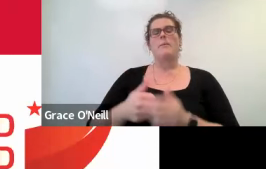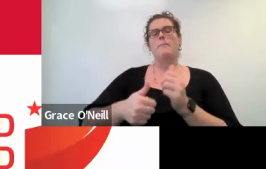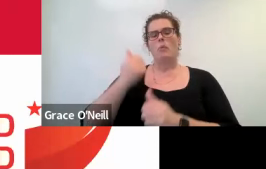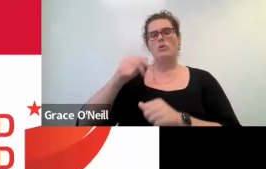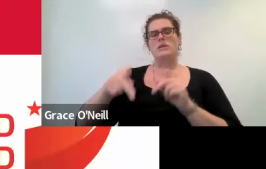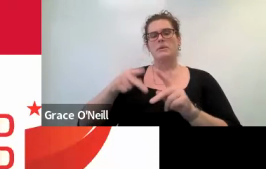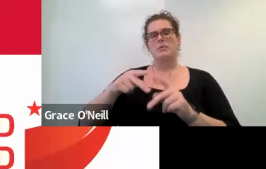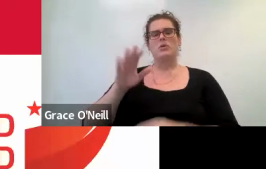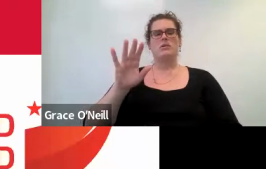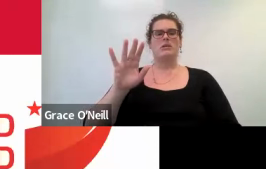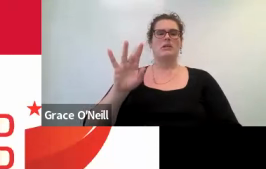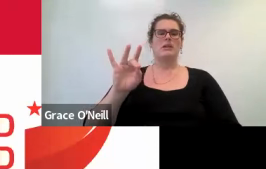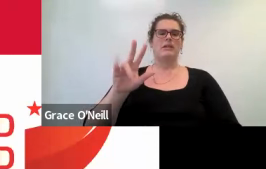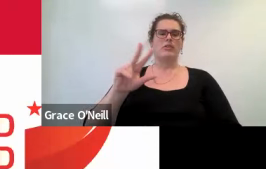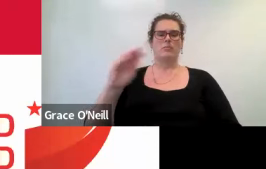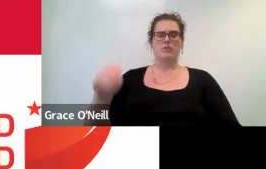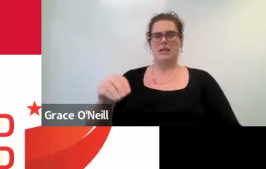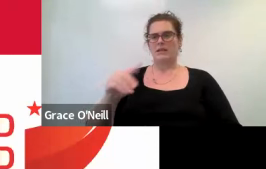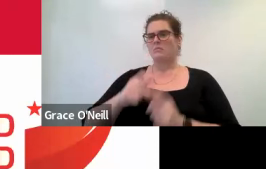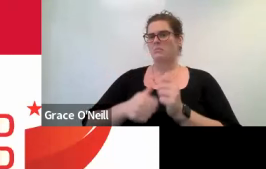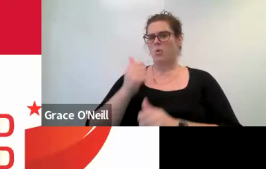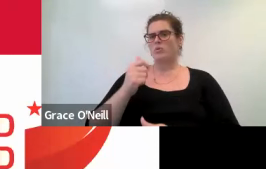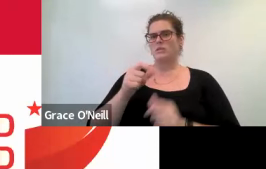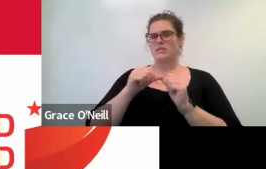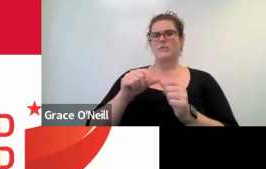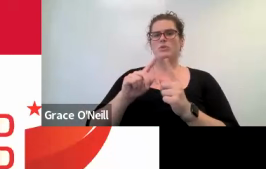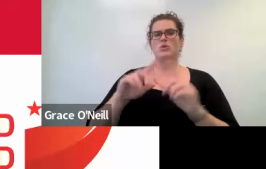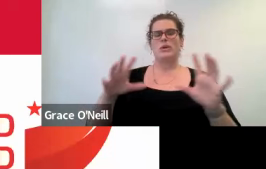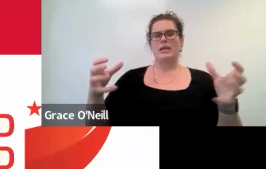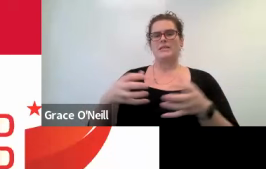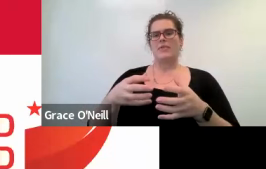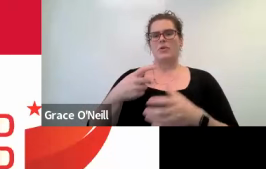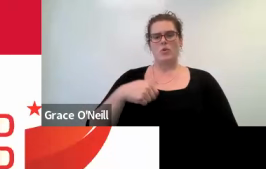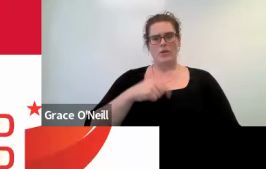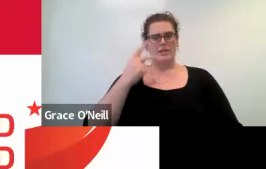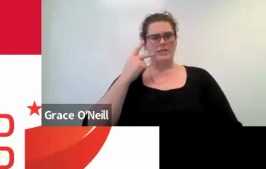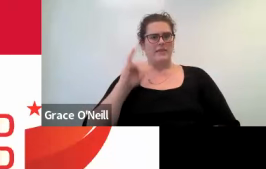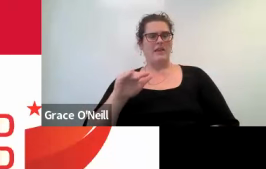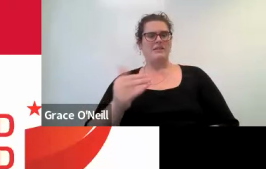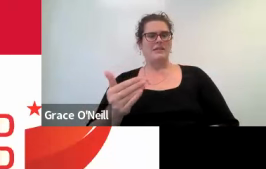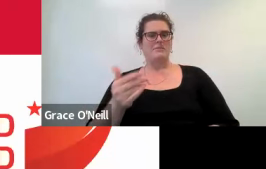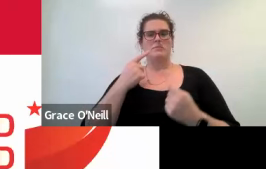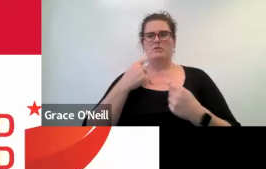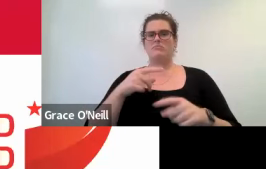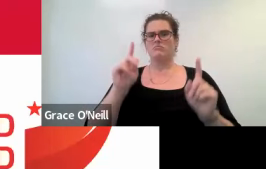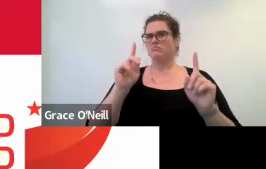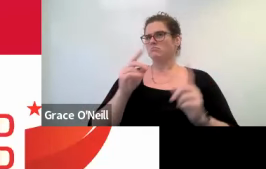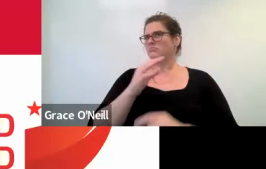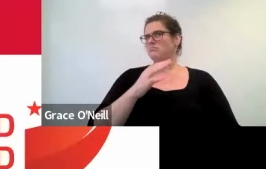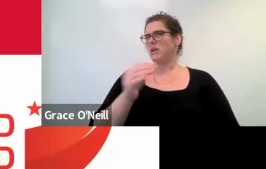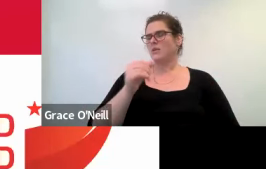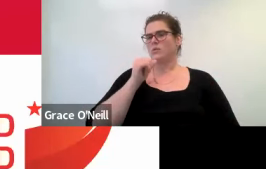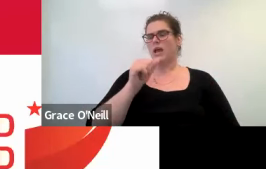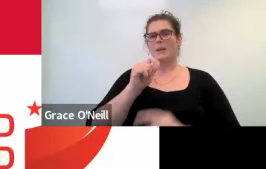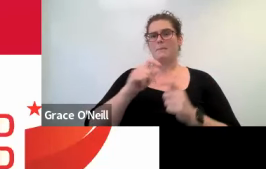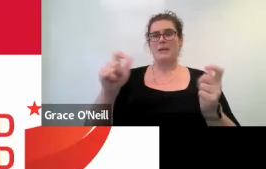were continuing to get together, and we see that that seemingly wasn't a major challenge for people that we